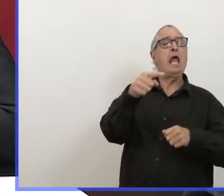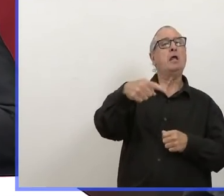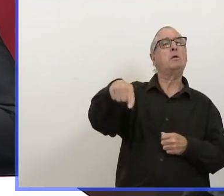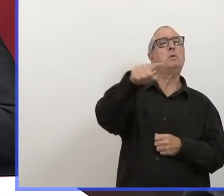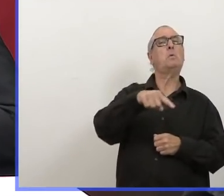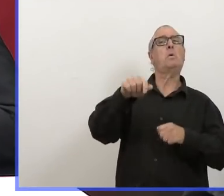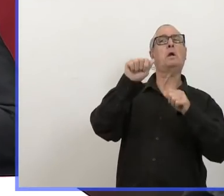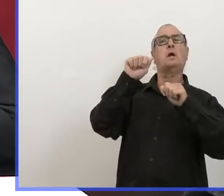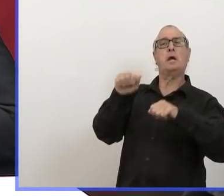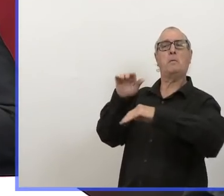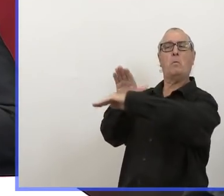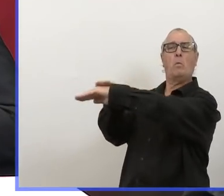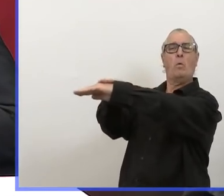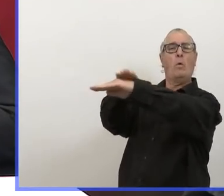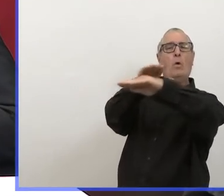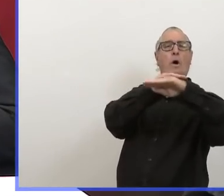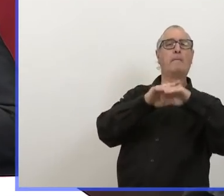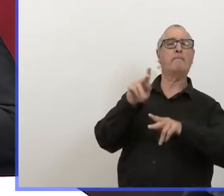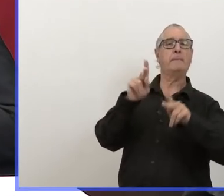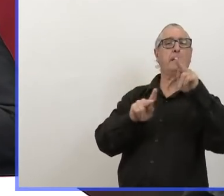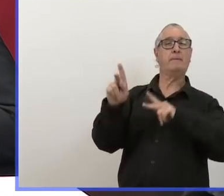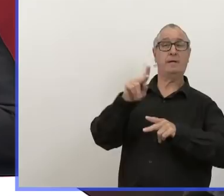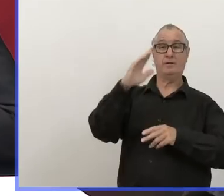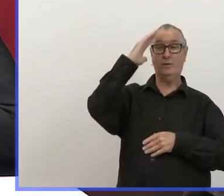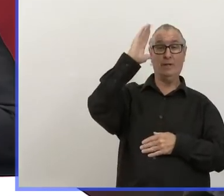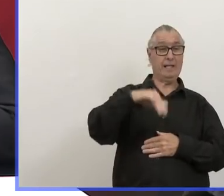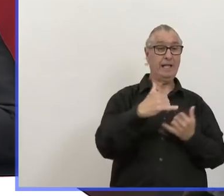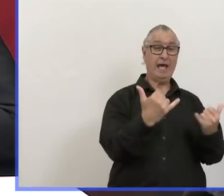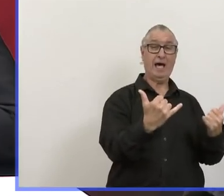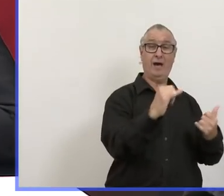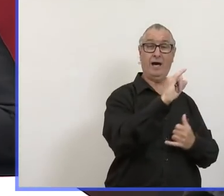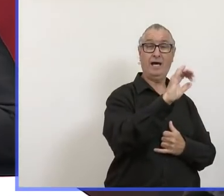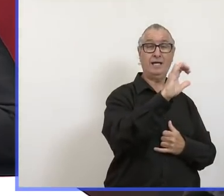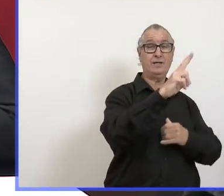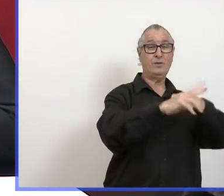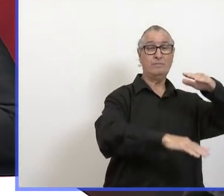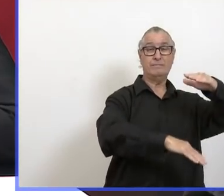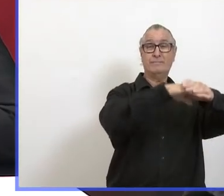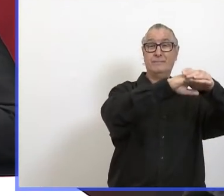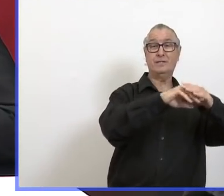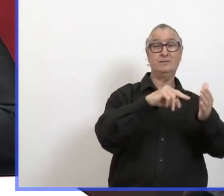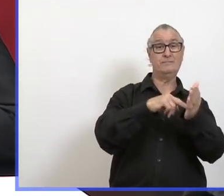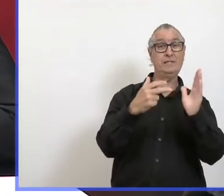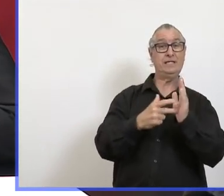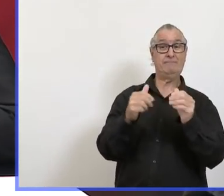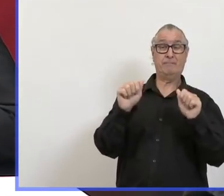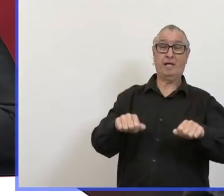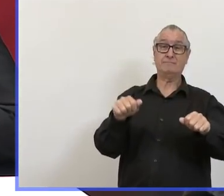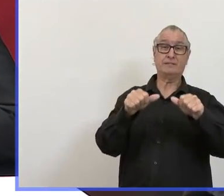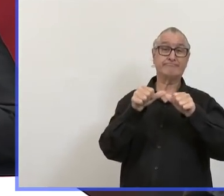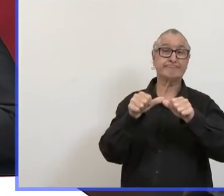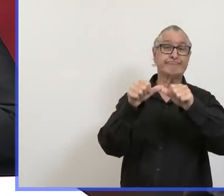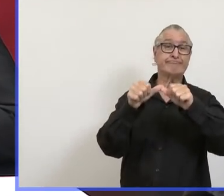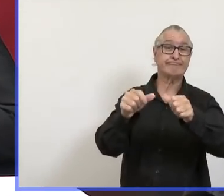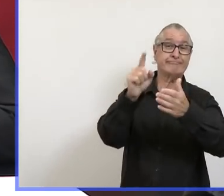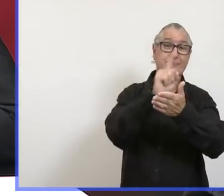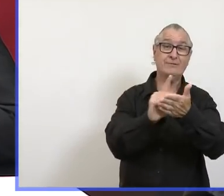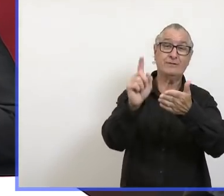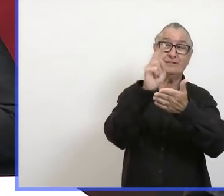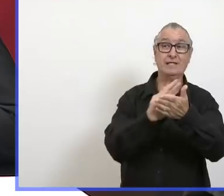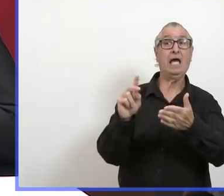ICUs are not out of the woods for weeks and weeks, it looks like. Yeah, so the numbers I have,